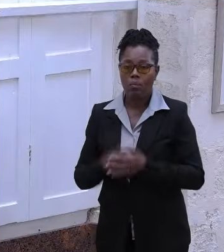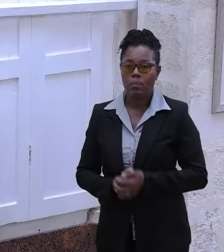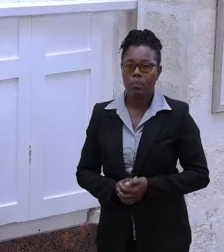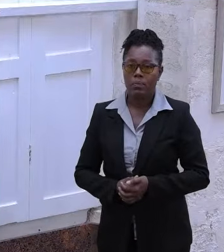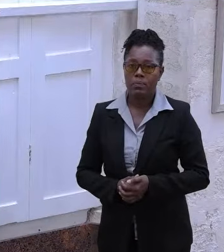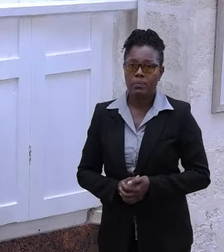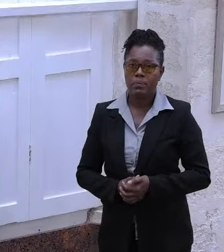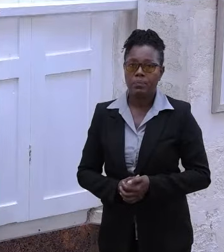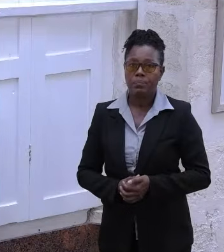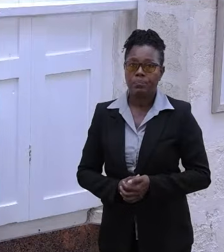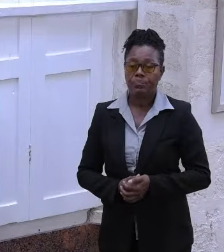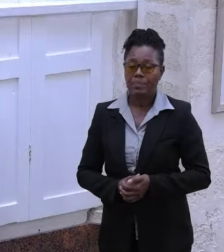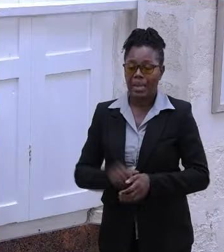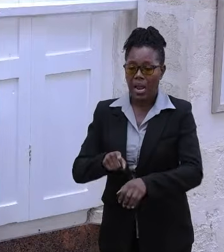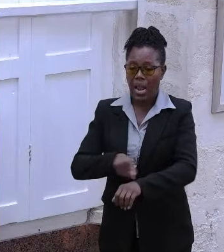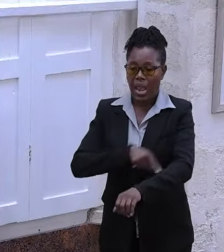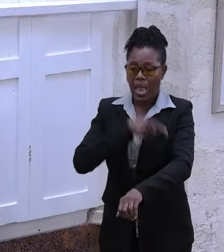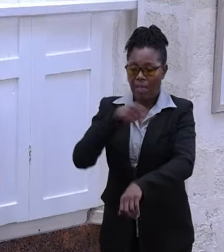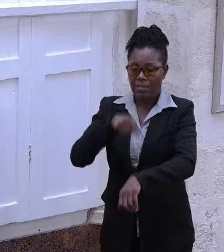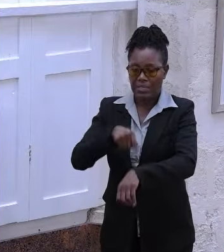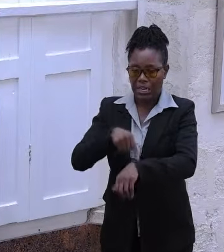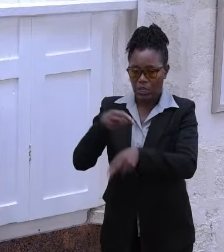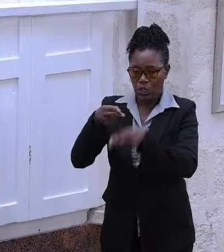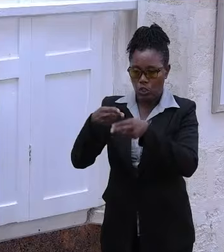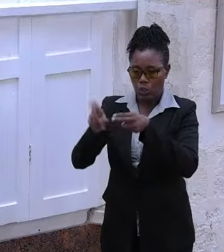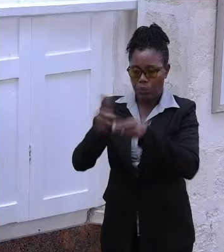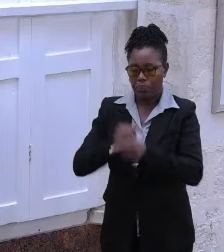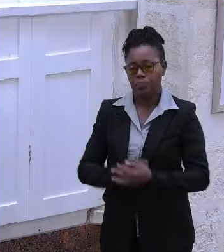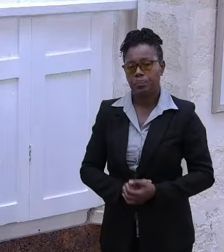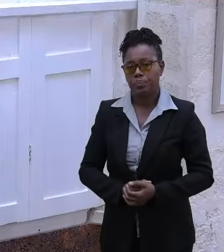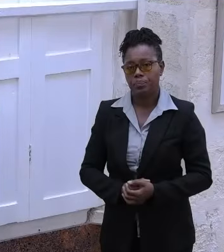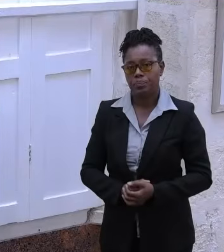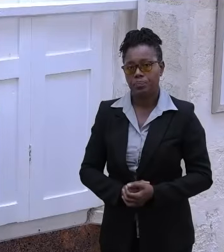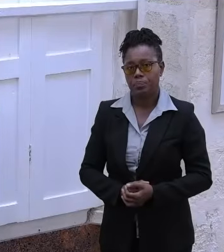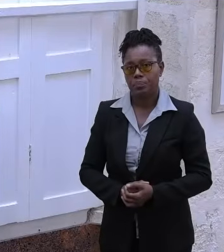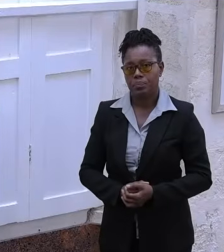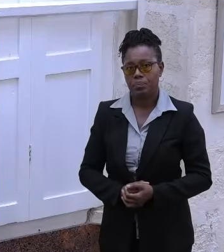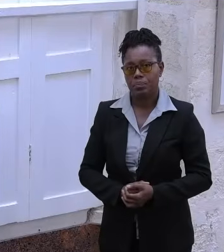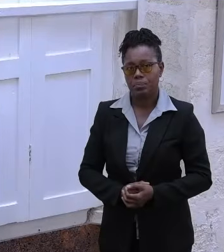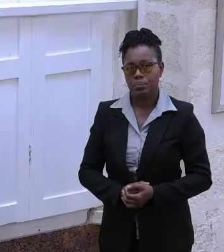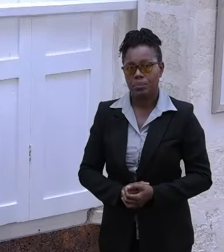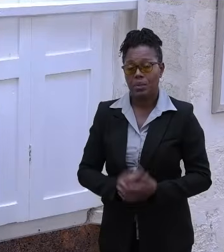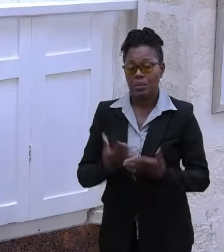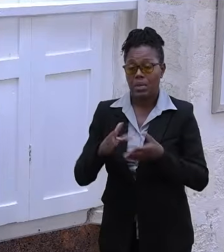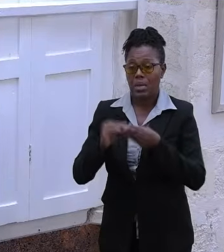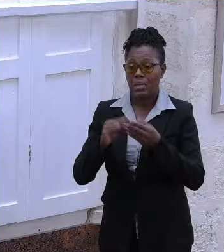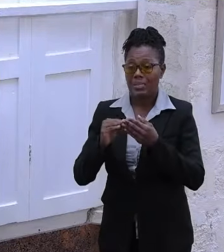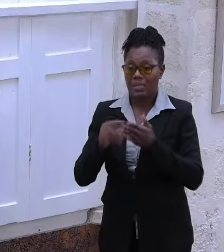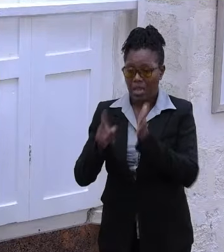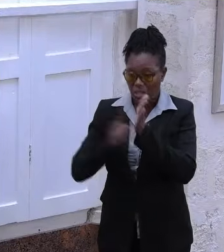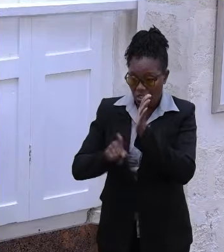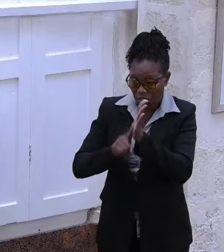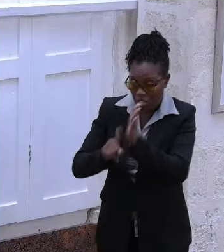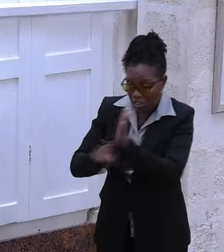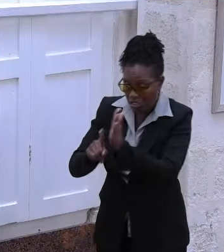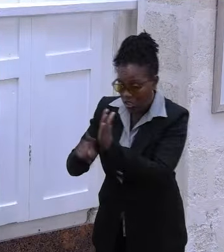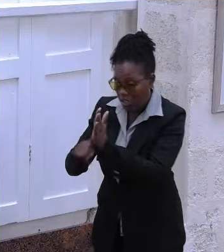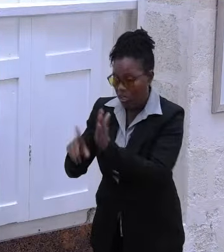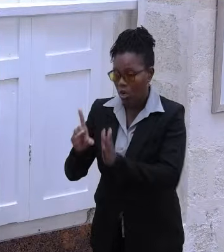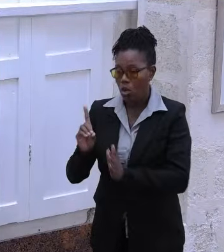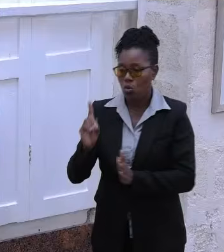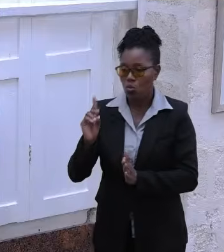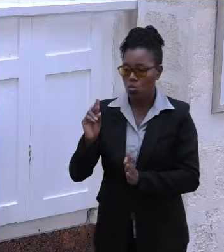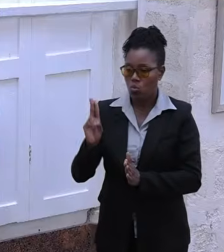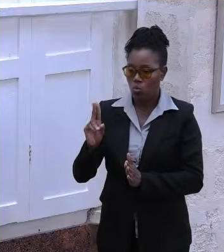the length of time being too short. Some mention due diligence. 2 years is too